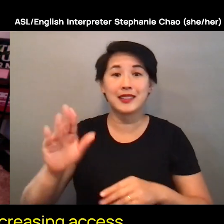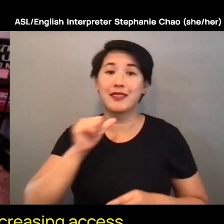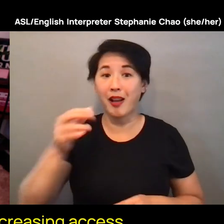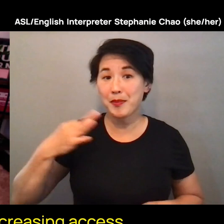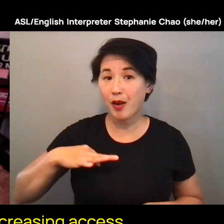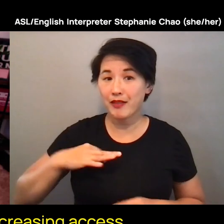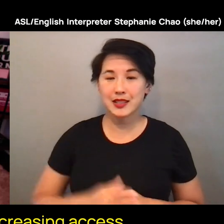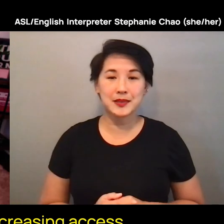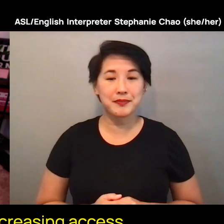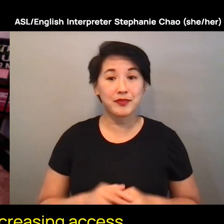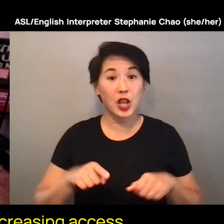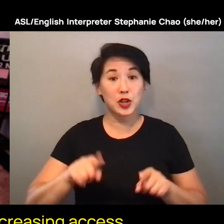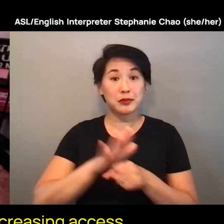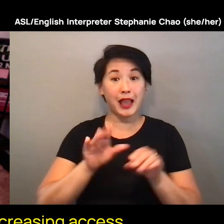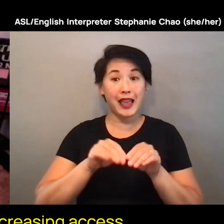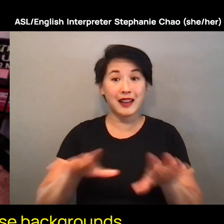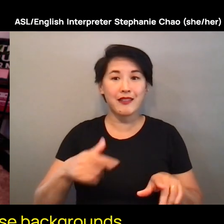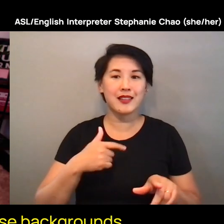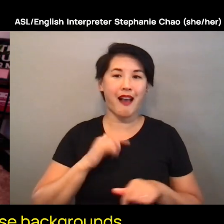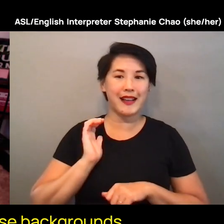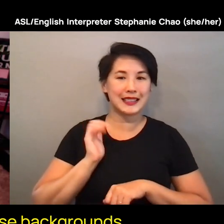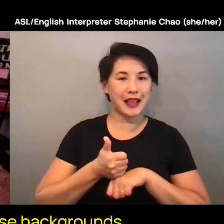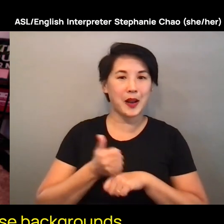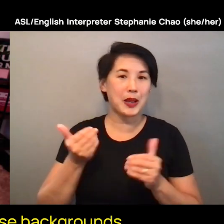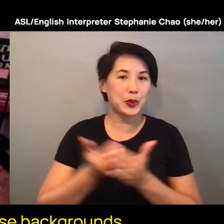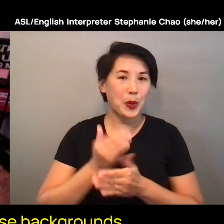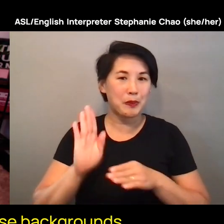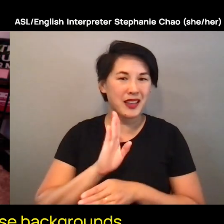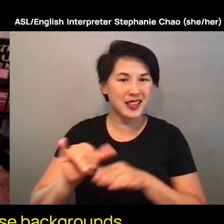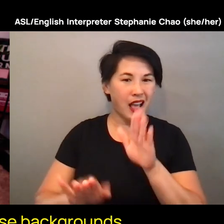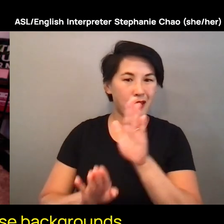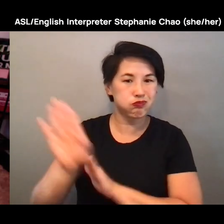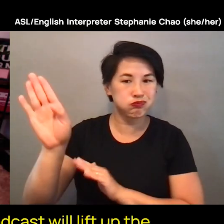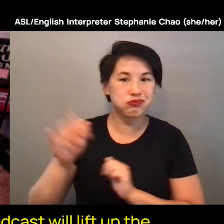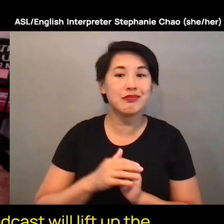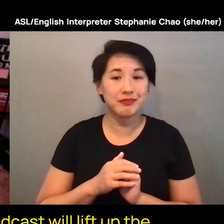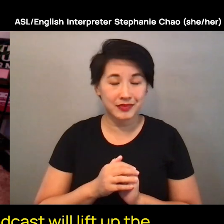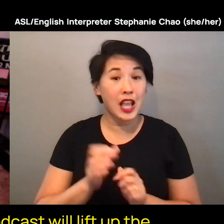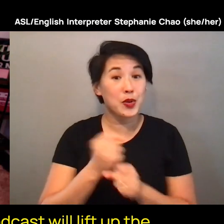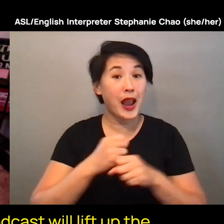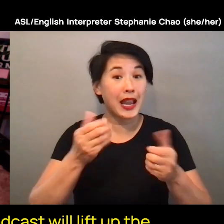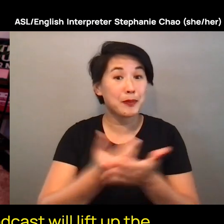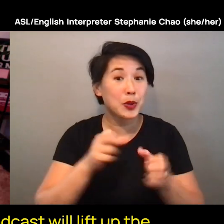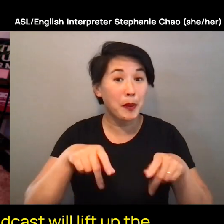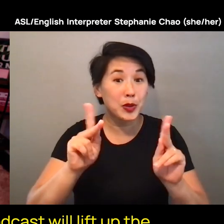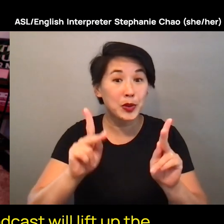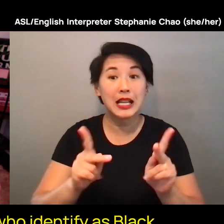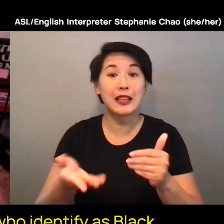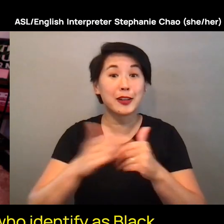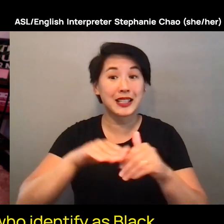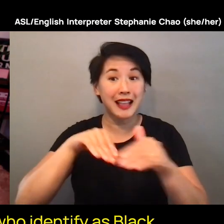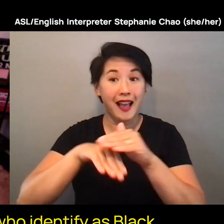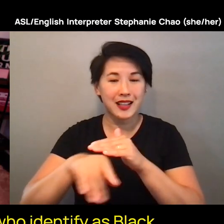creating opportunities and increasing access for people from diverse backgrounds. The Be the Boss Now podcast will lift